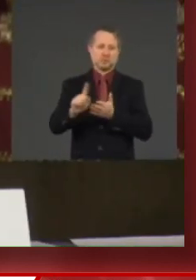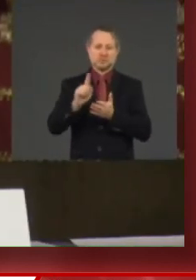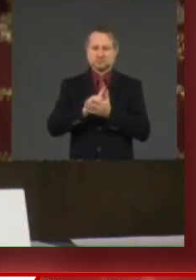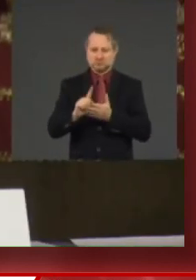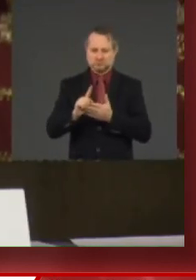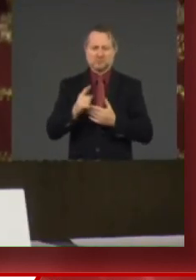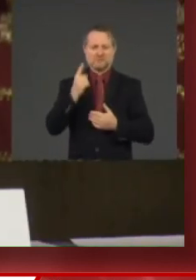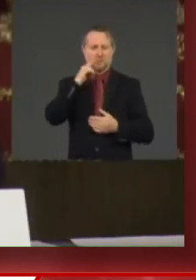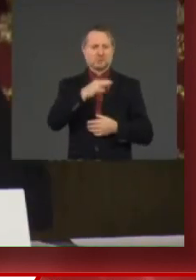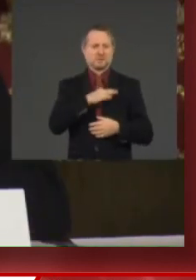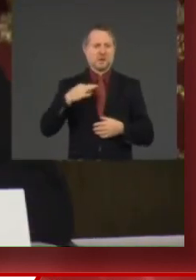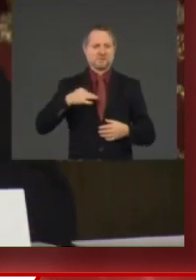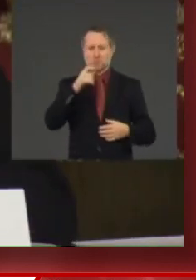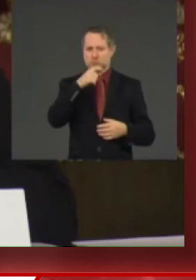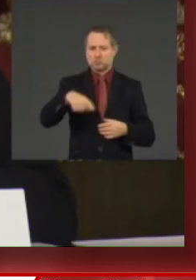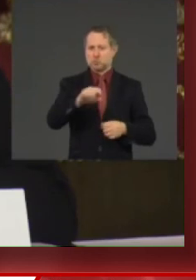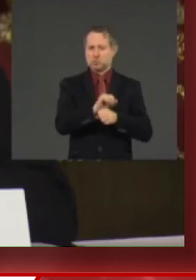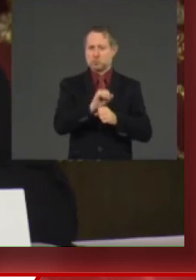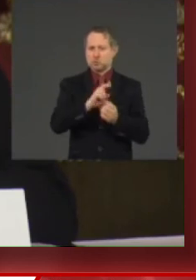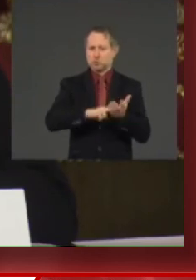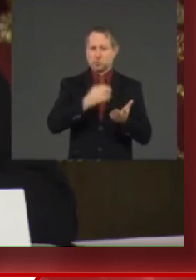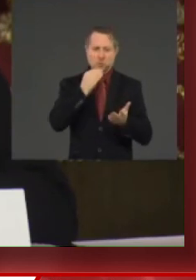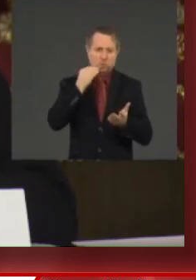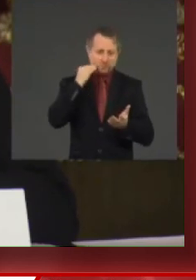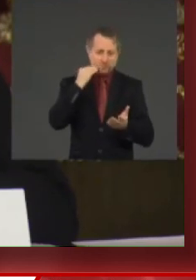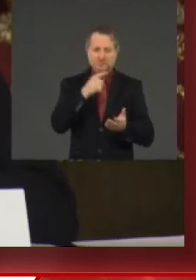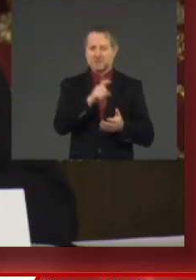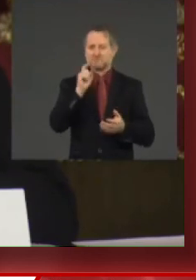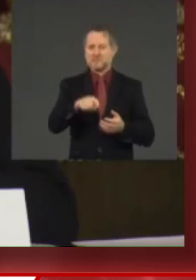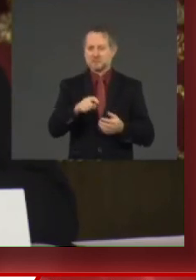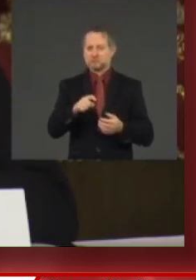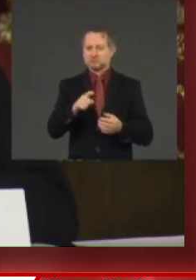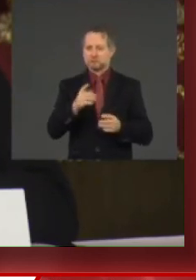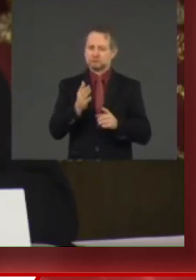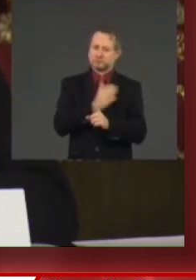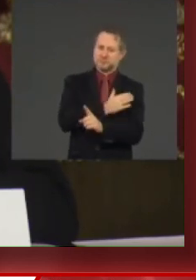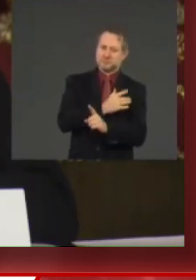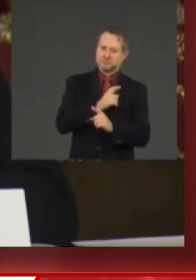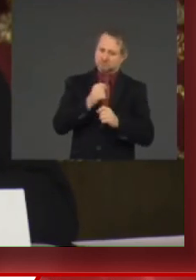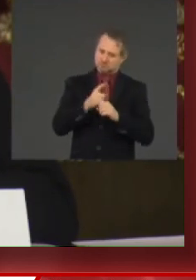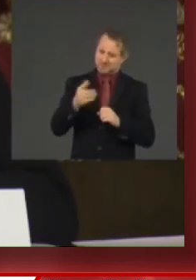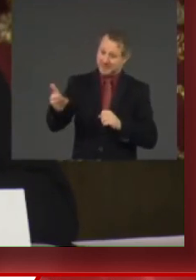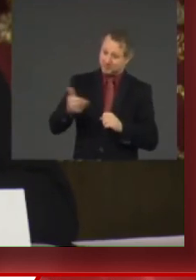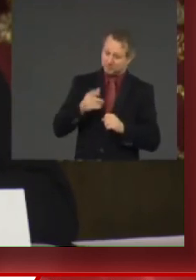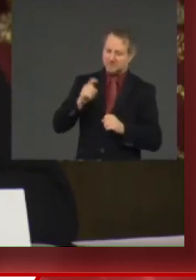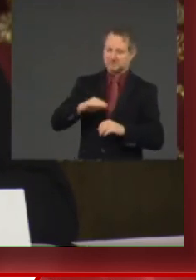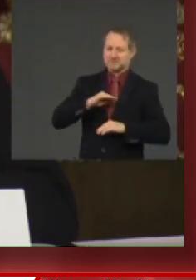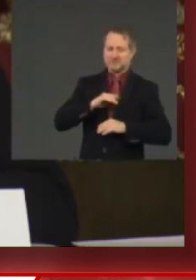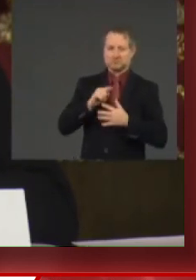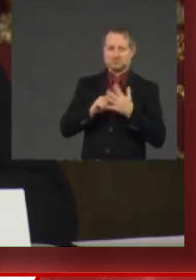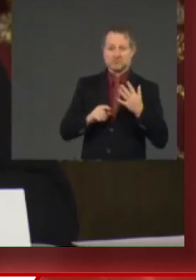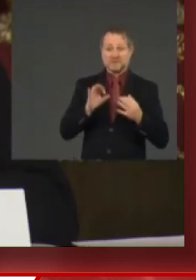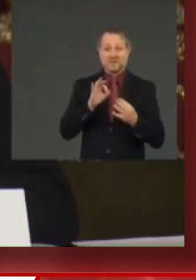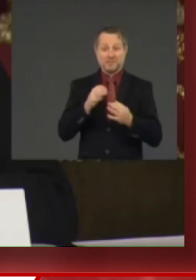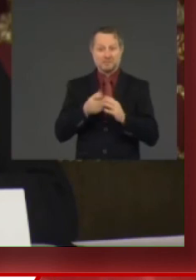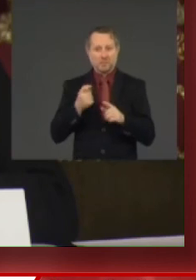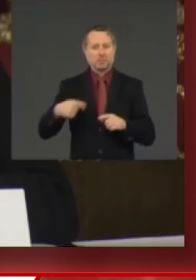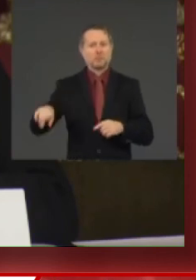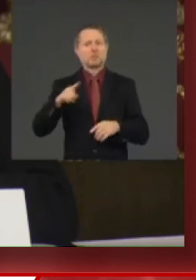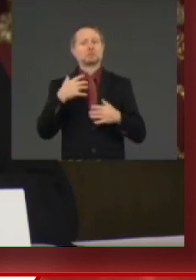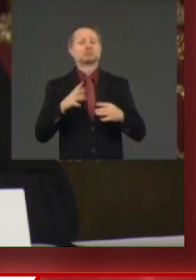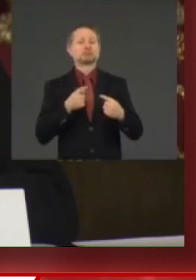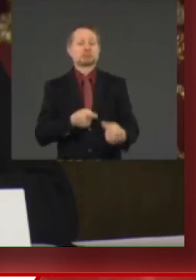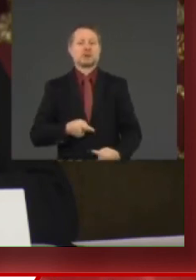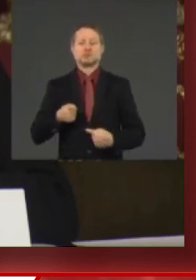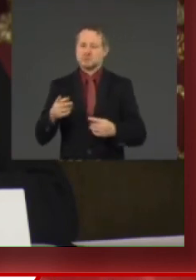unemployment benefits since March when this outbreak began. So certainly some big figures there. Coming up in just a